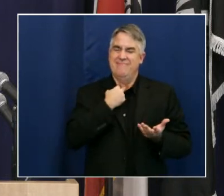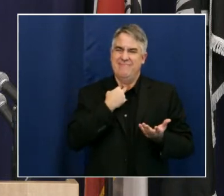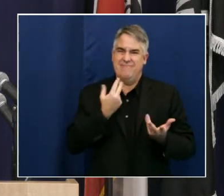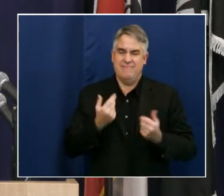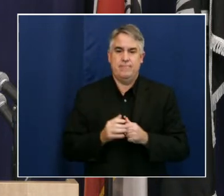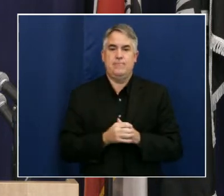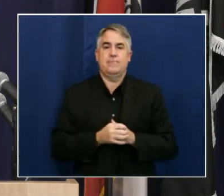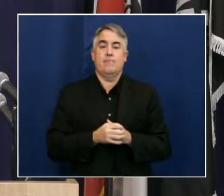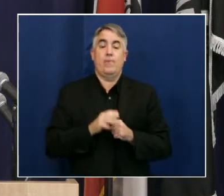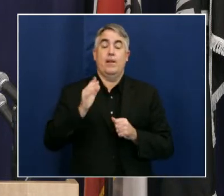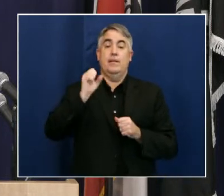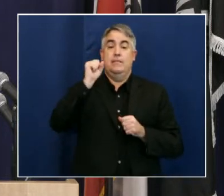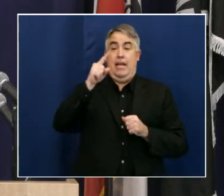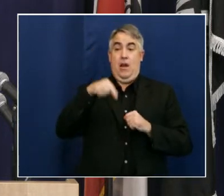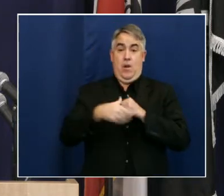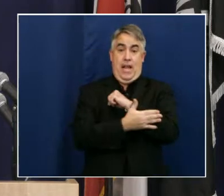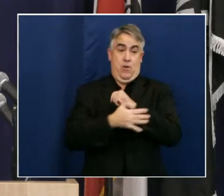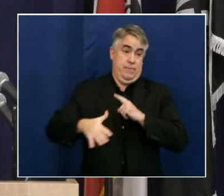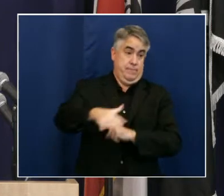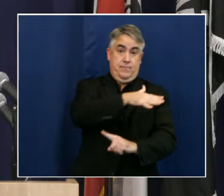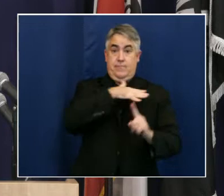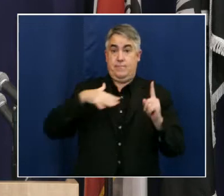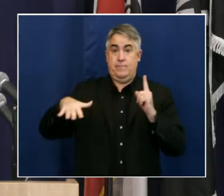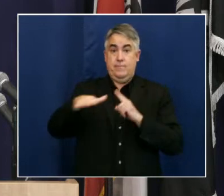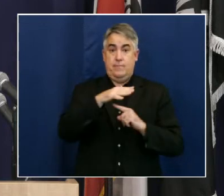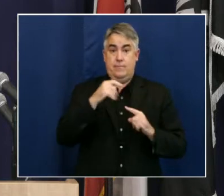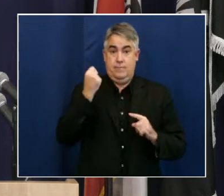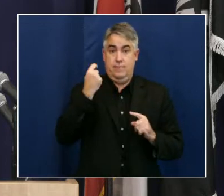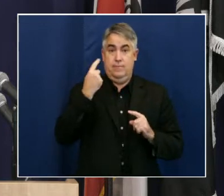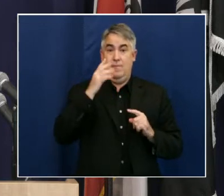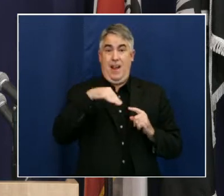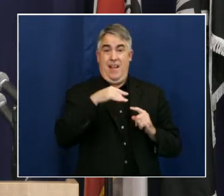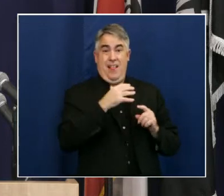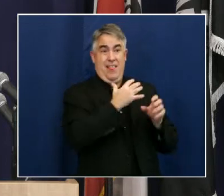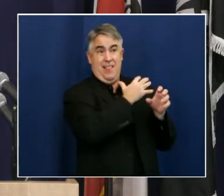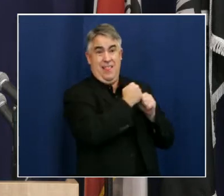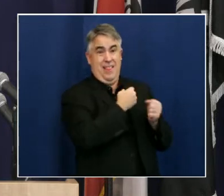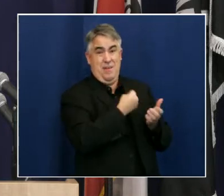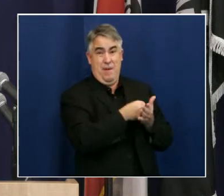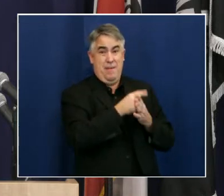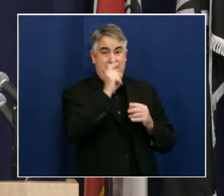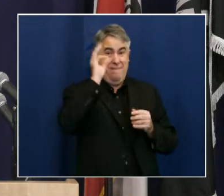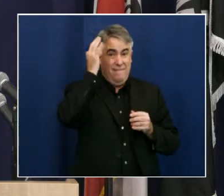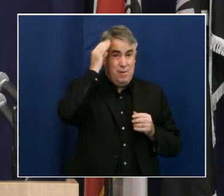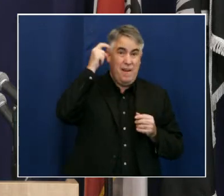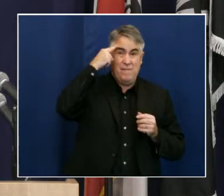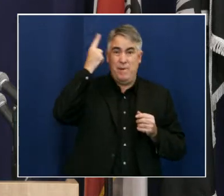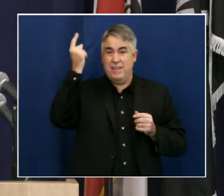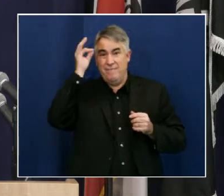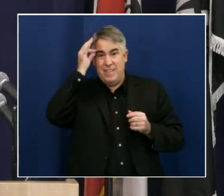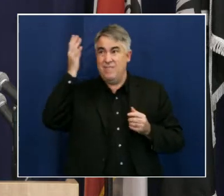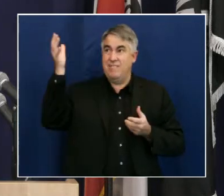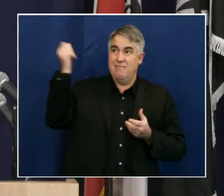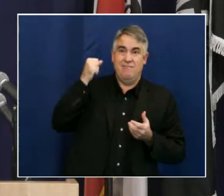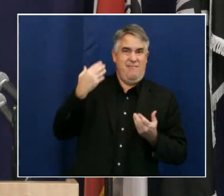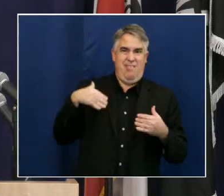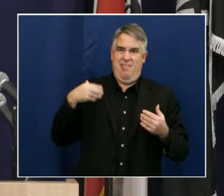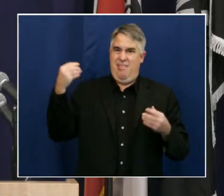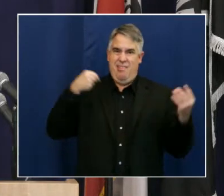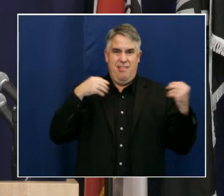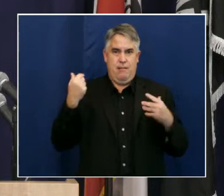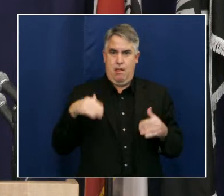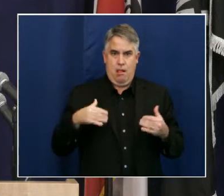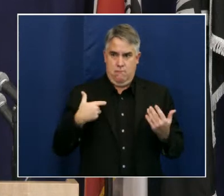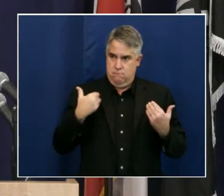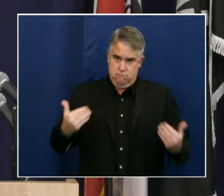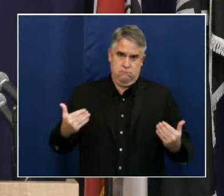funding, state or federal funding, to plan for vaccine distribution, to prepare for vaccine distribution, or to execute vaccine distribution. Now,